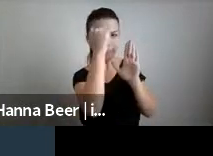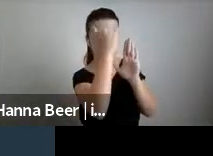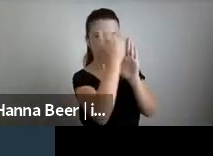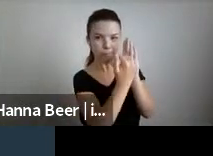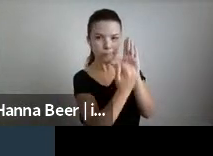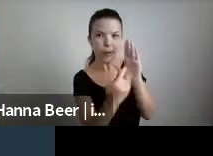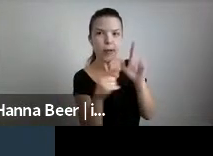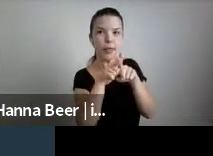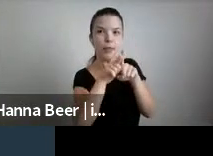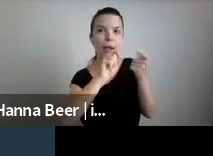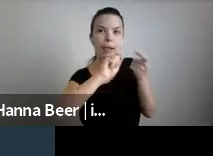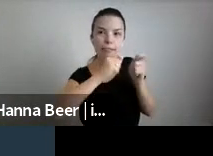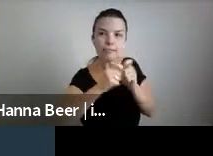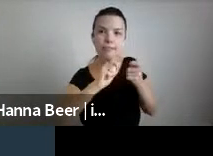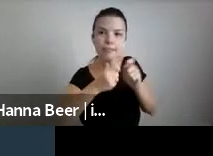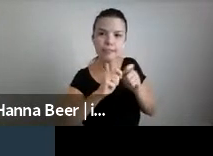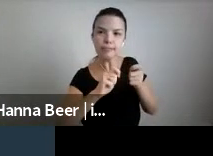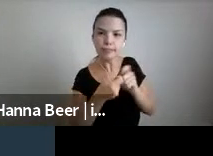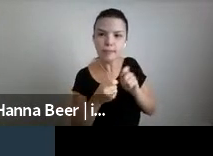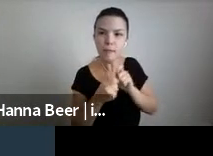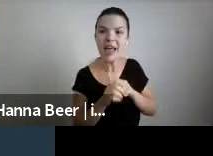to particular places.